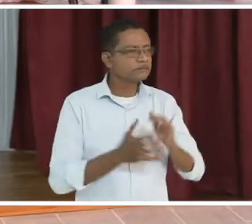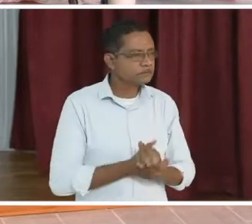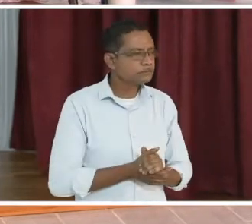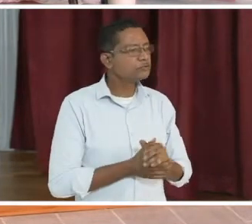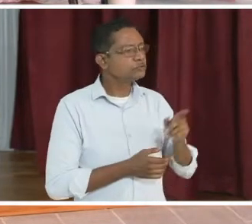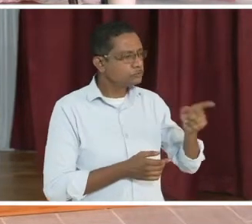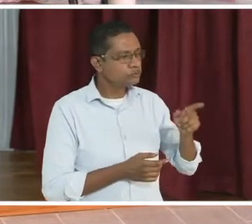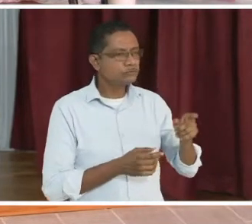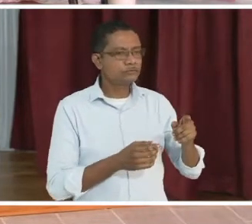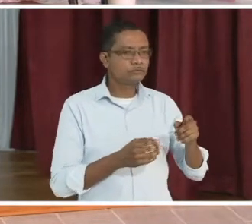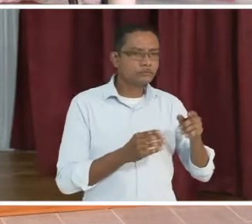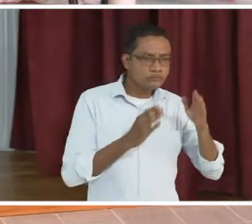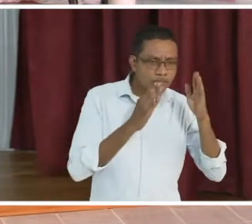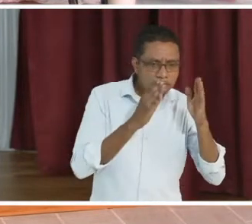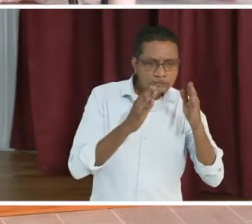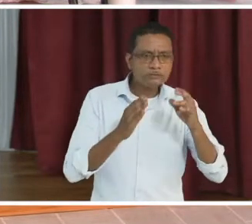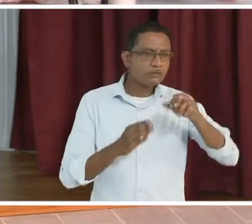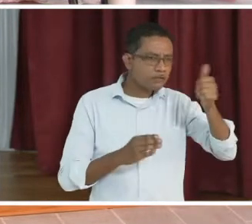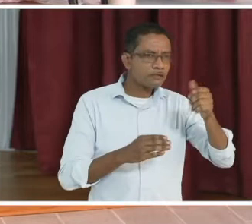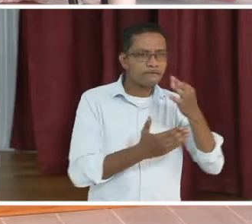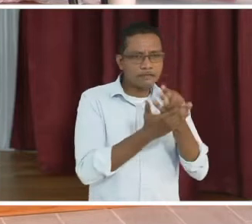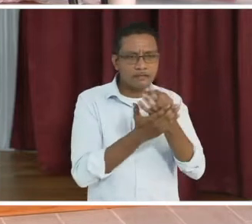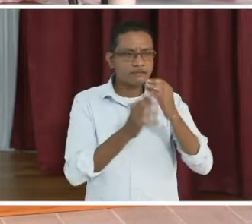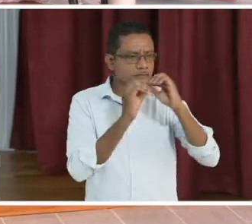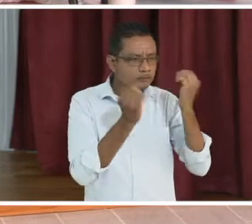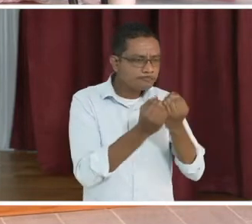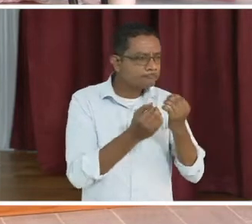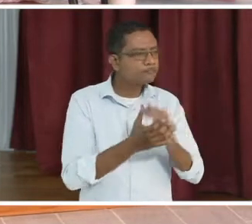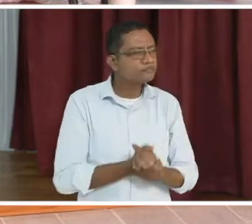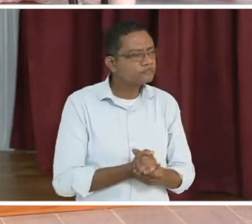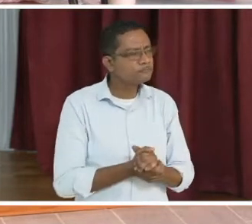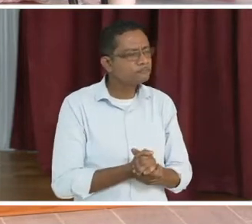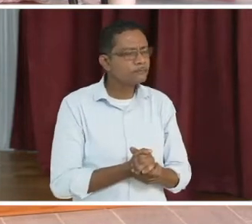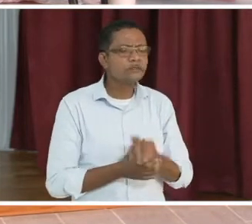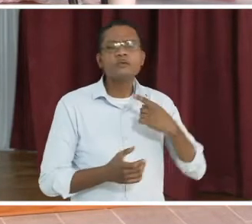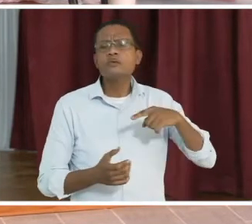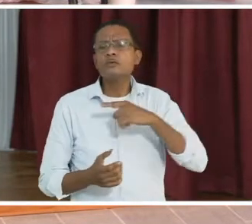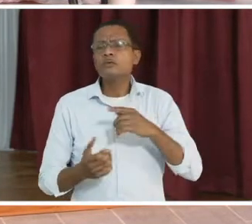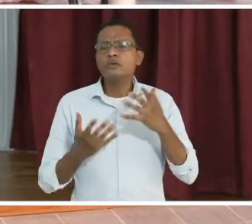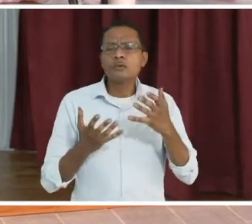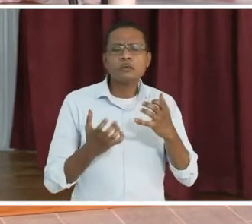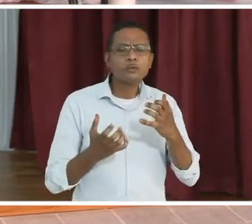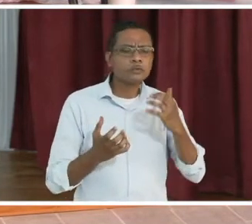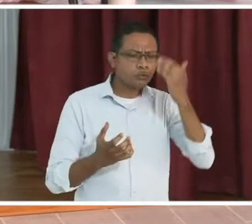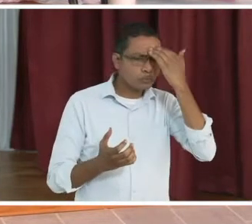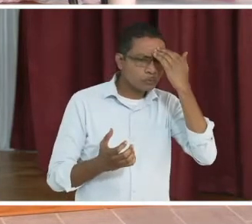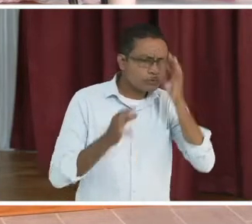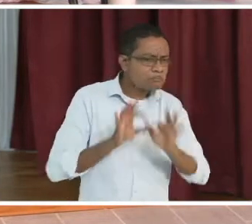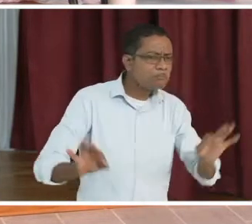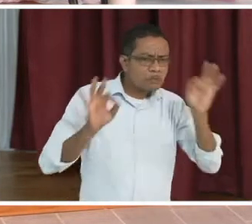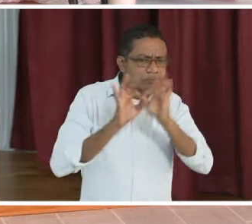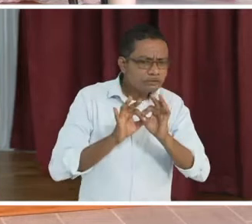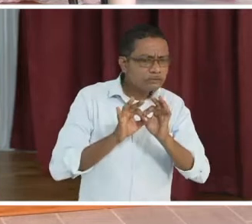institutions and of course other sorts of borrowing instruments are offered, we do want to distinguish what is necessary. So we'll start